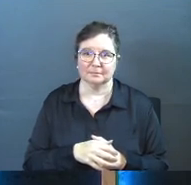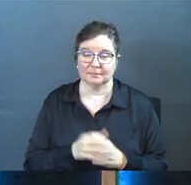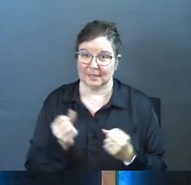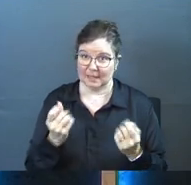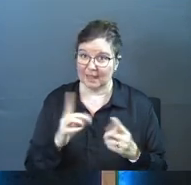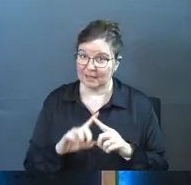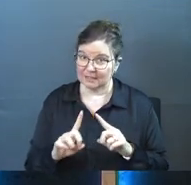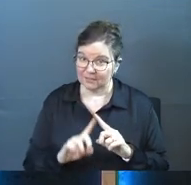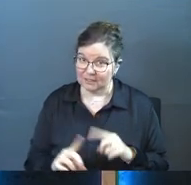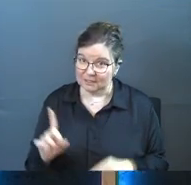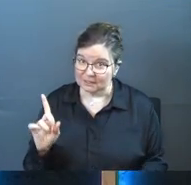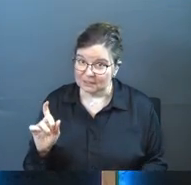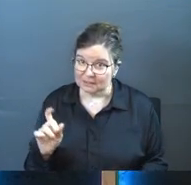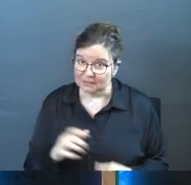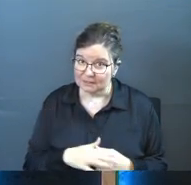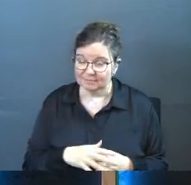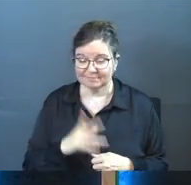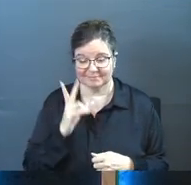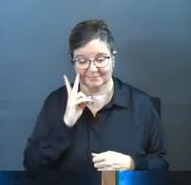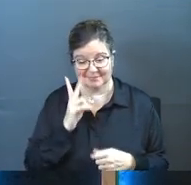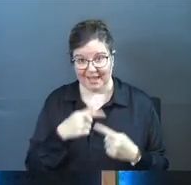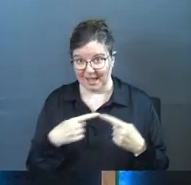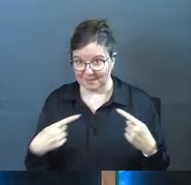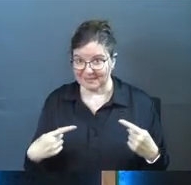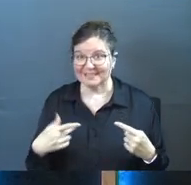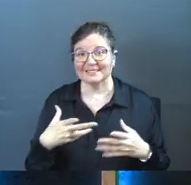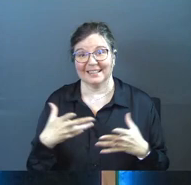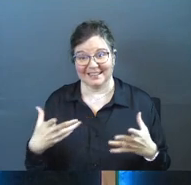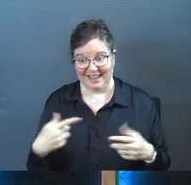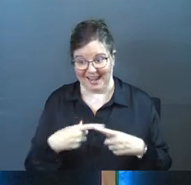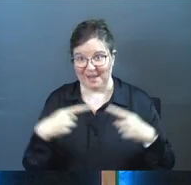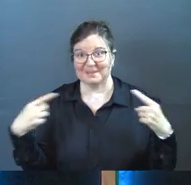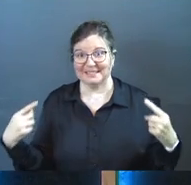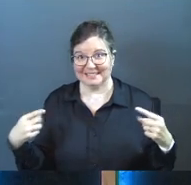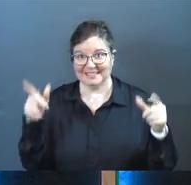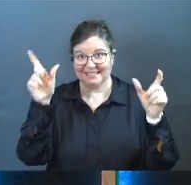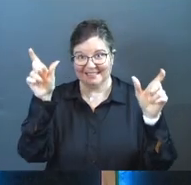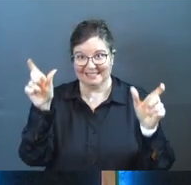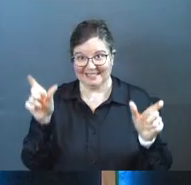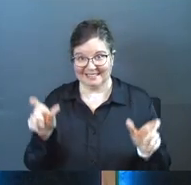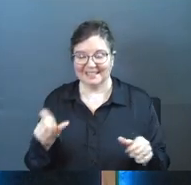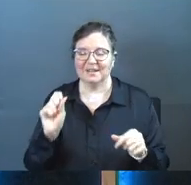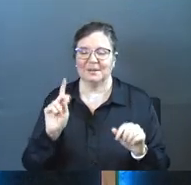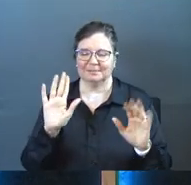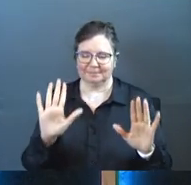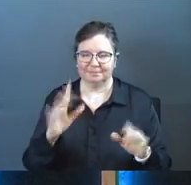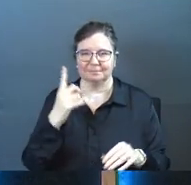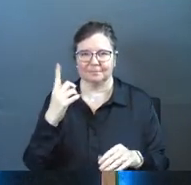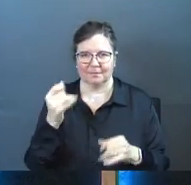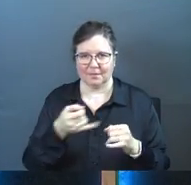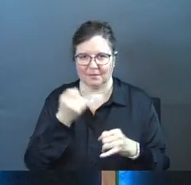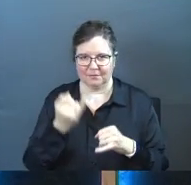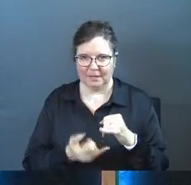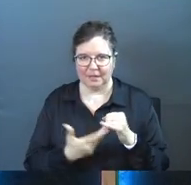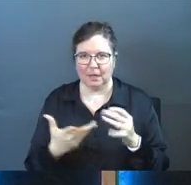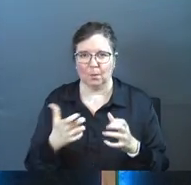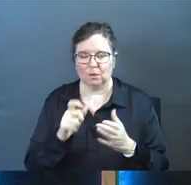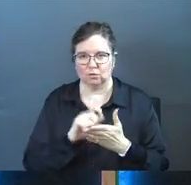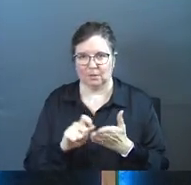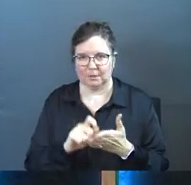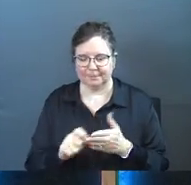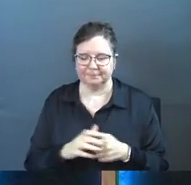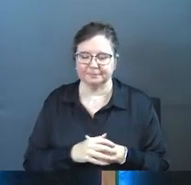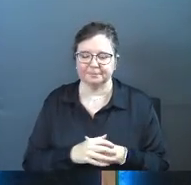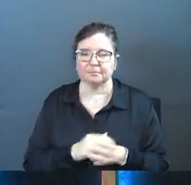A lot of differences? See, opposites, absolute opposites. Okay, here's one final attribute I want you to write